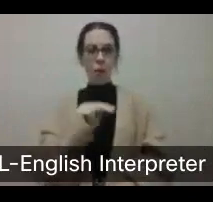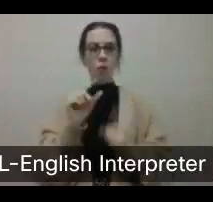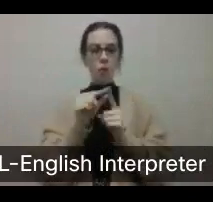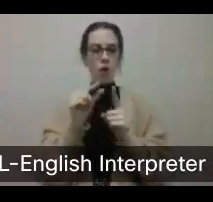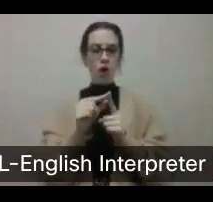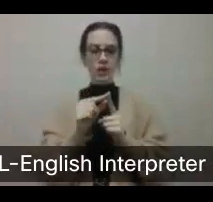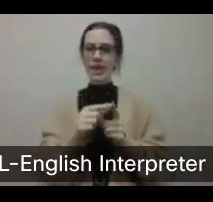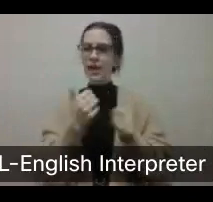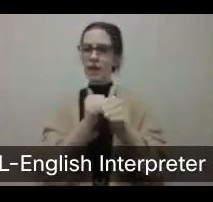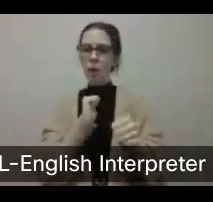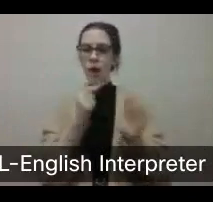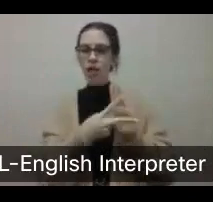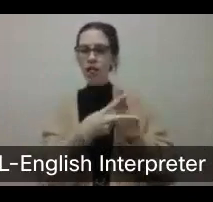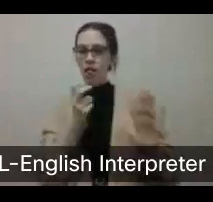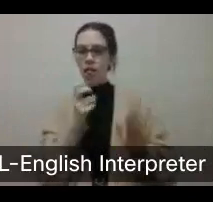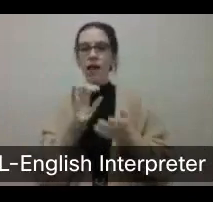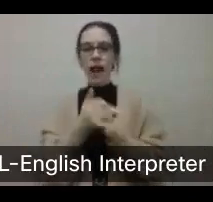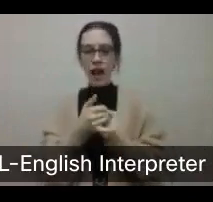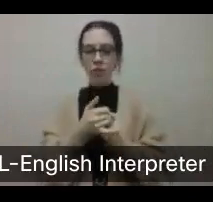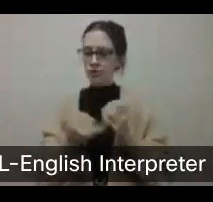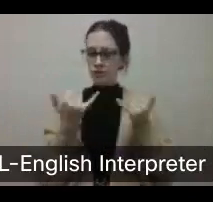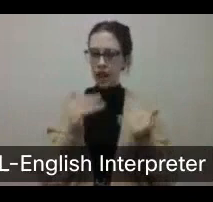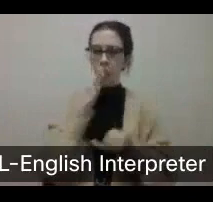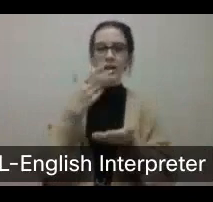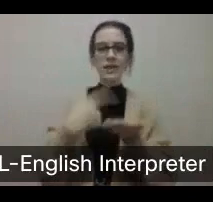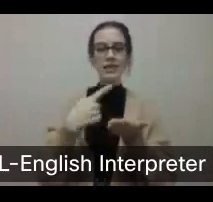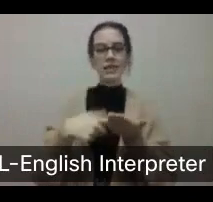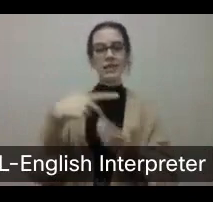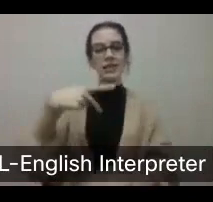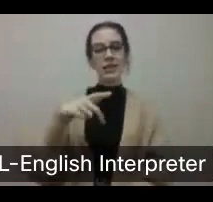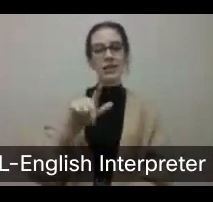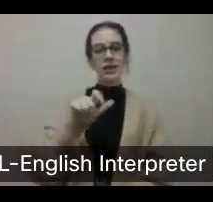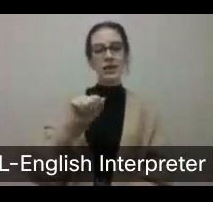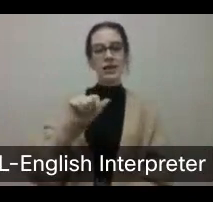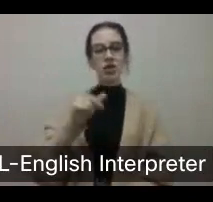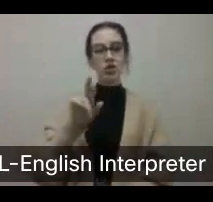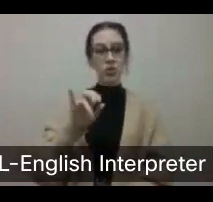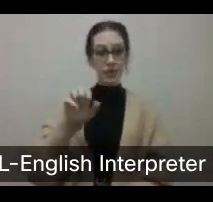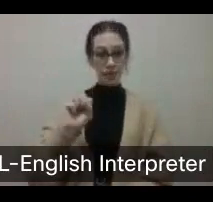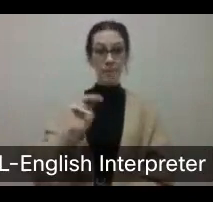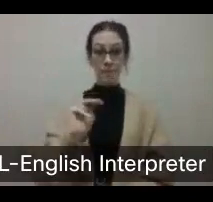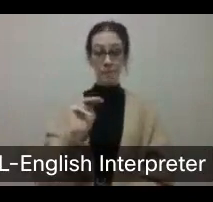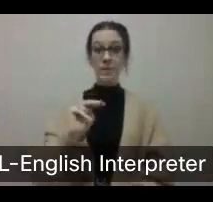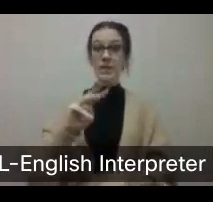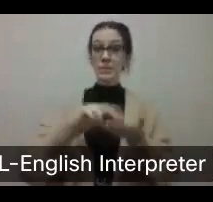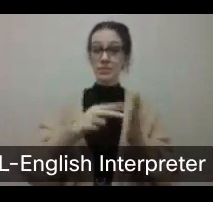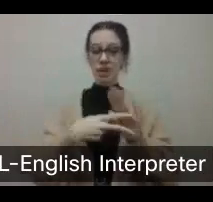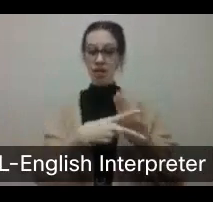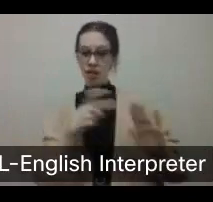move on to talk about plagiarism and how sometimes when attempting to paraphrase, we can accidentally